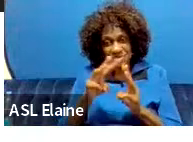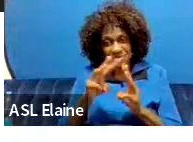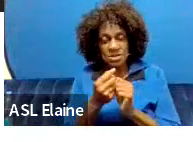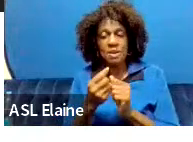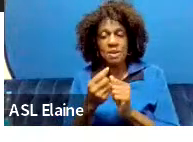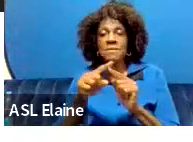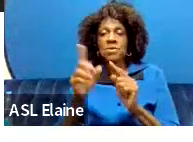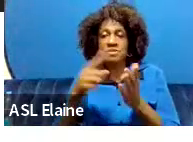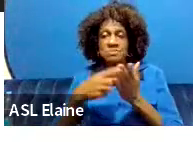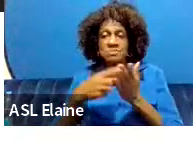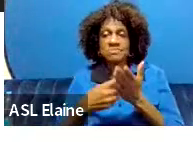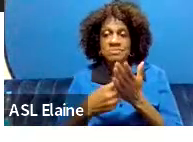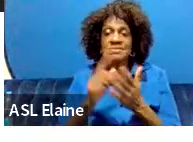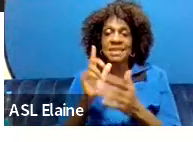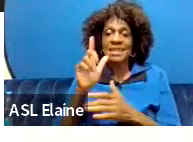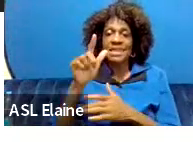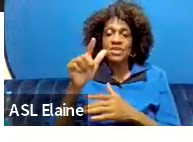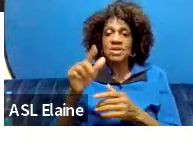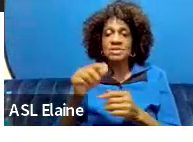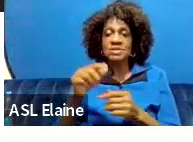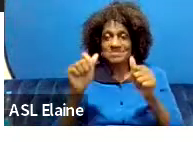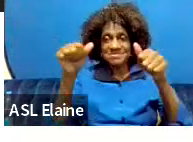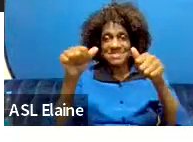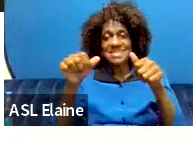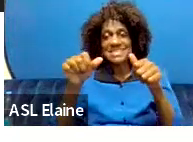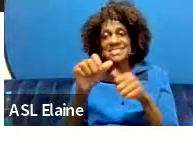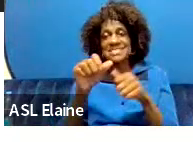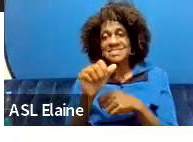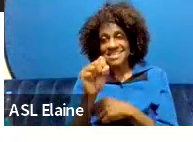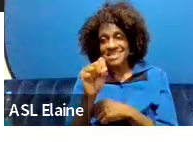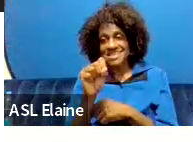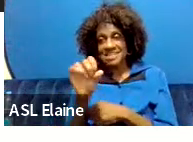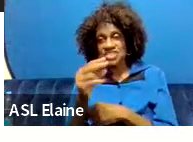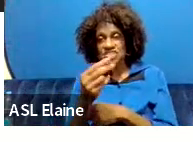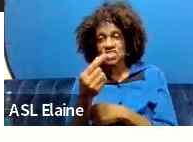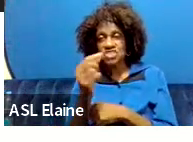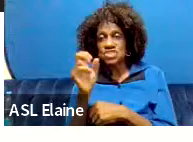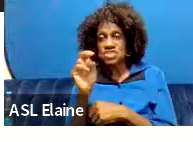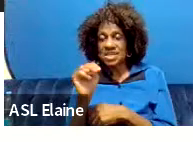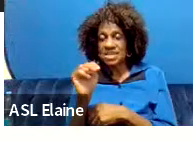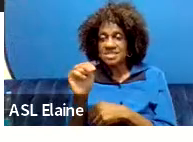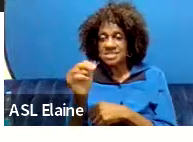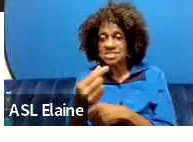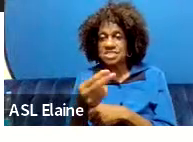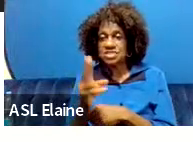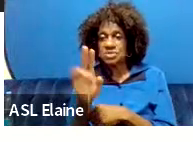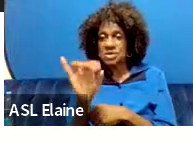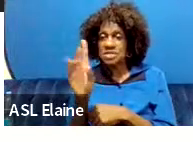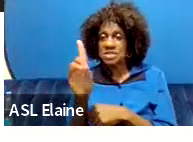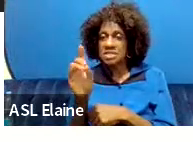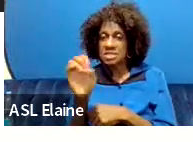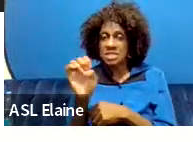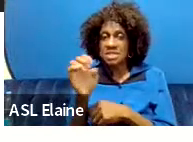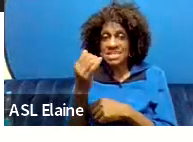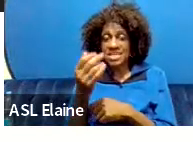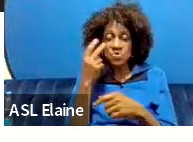they'll be discussed in the forthcoming signs guide. For now, you can find bus route signs at provision